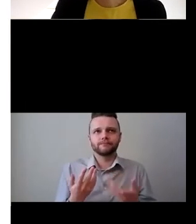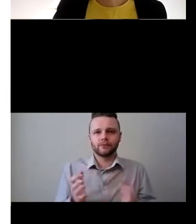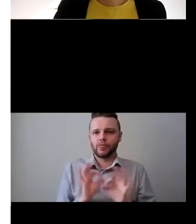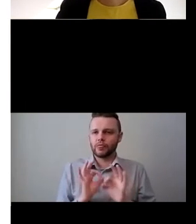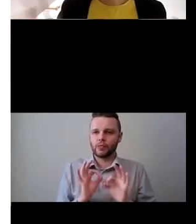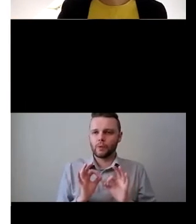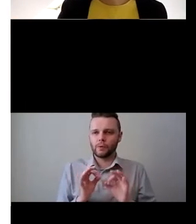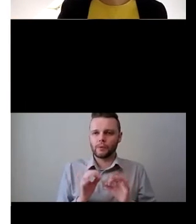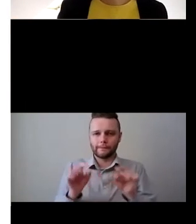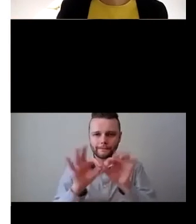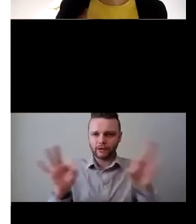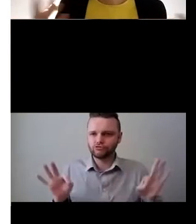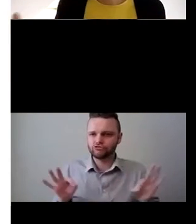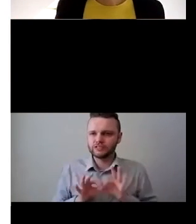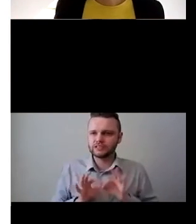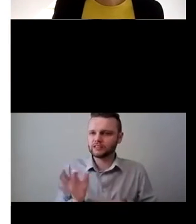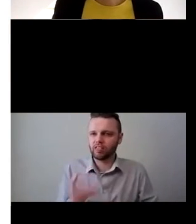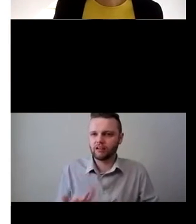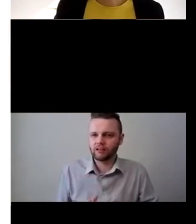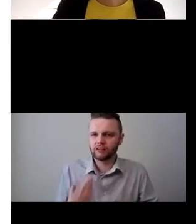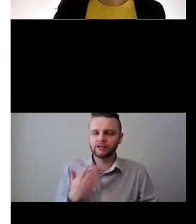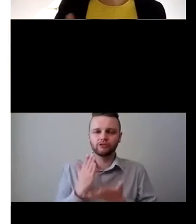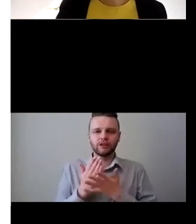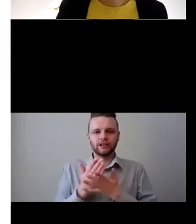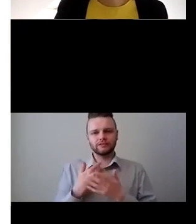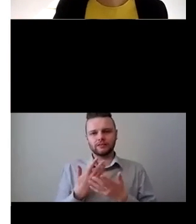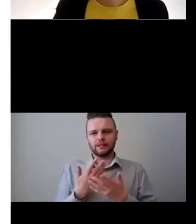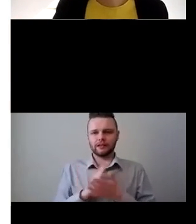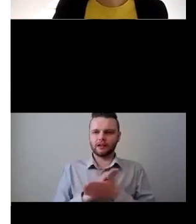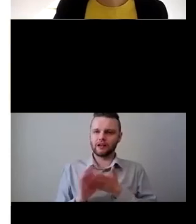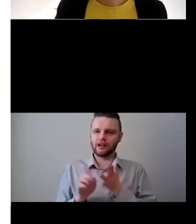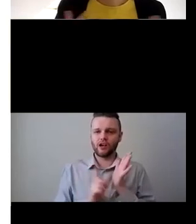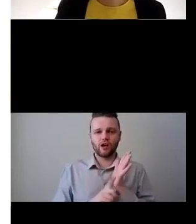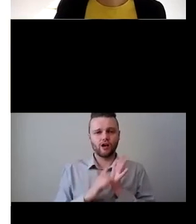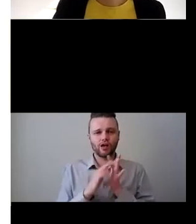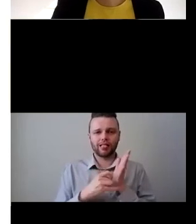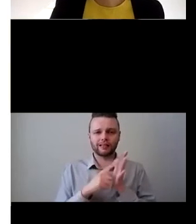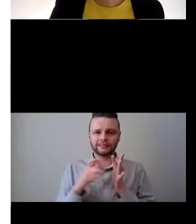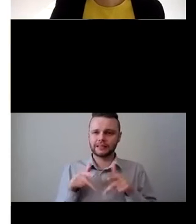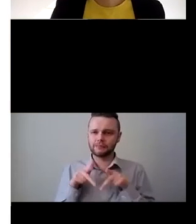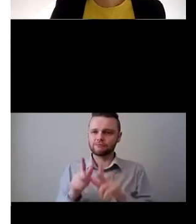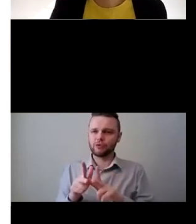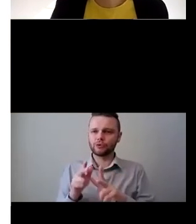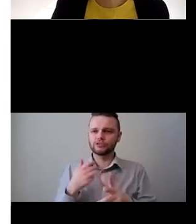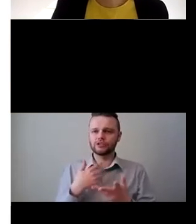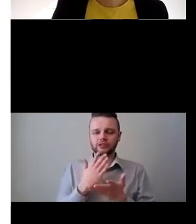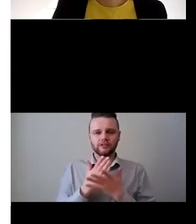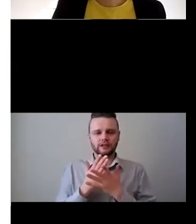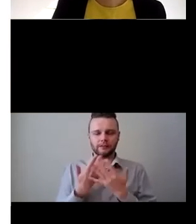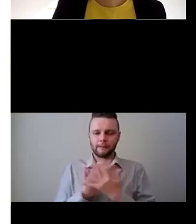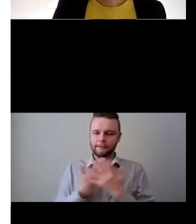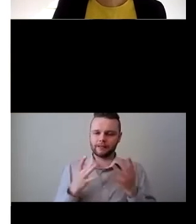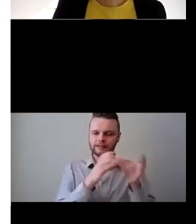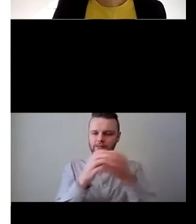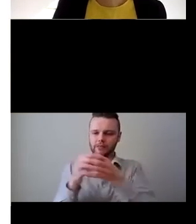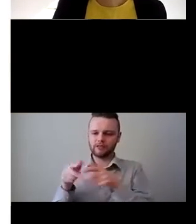boundaries. So it's really, there's this holistic approach or multidisciplinary approach that's always being highlighted by the